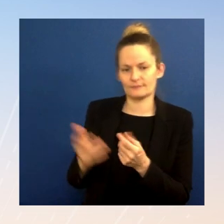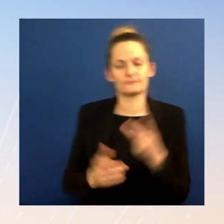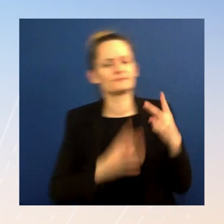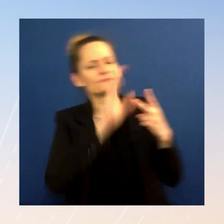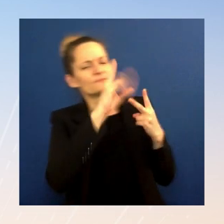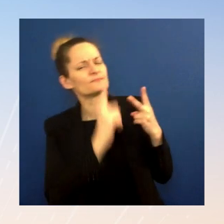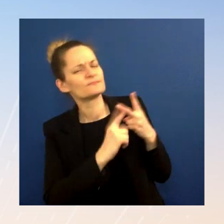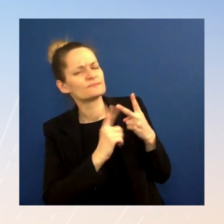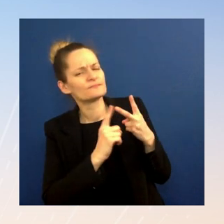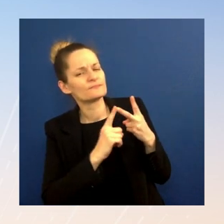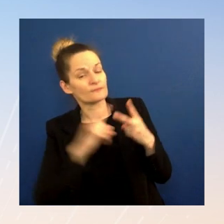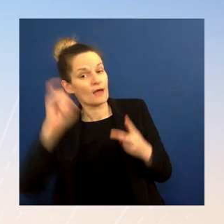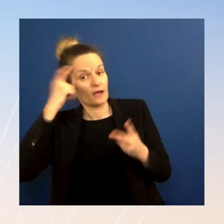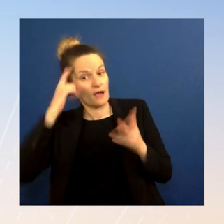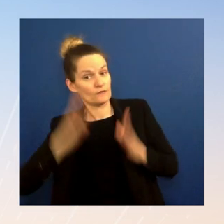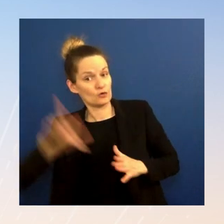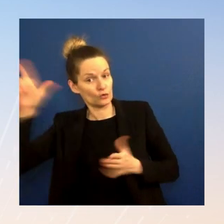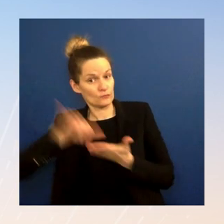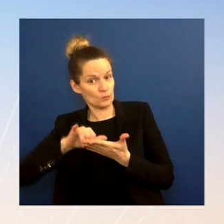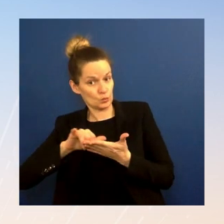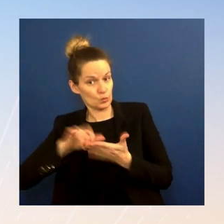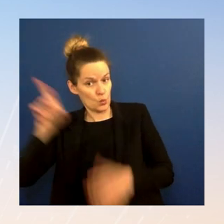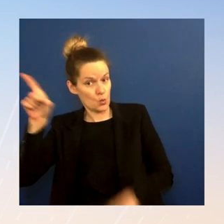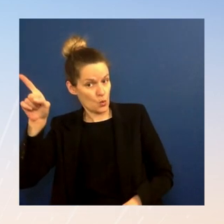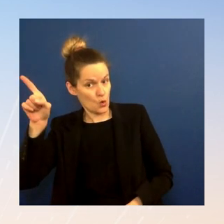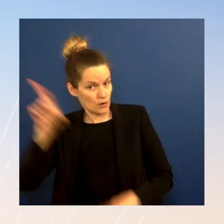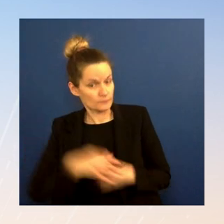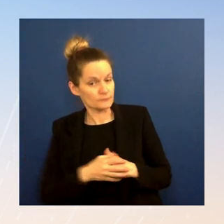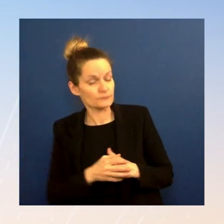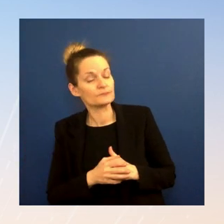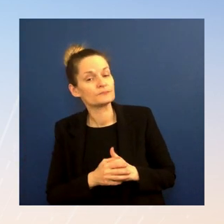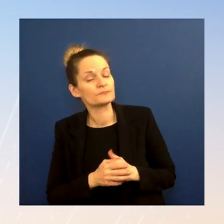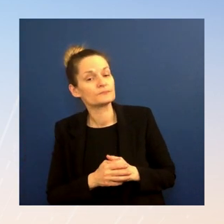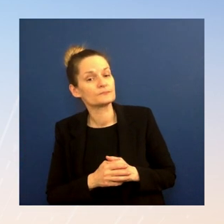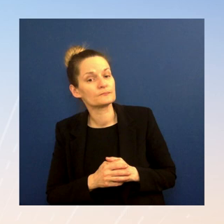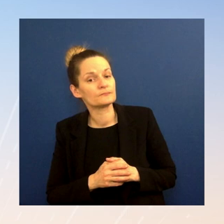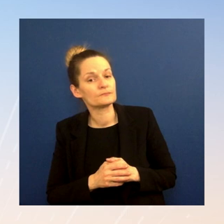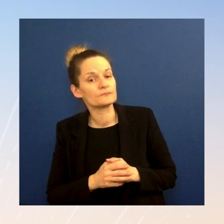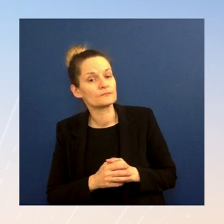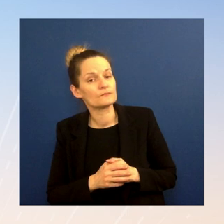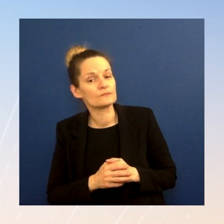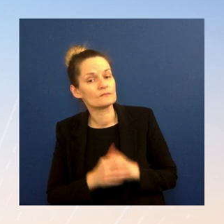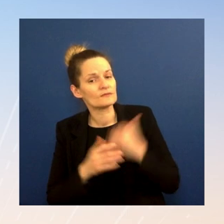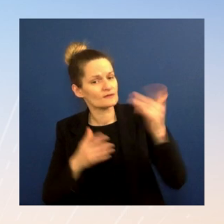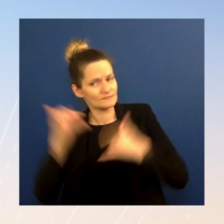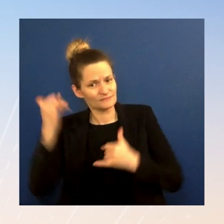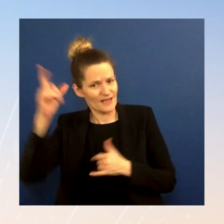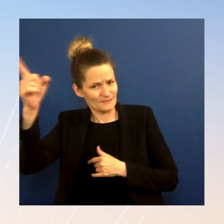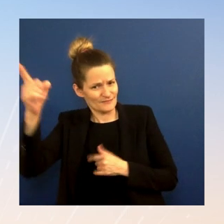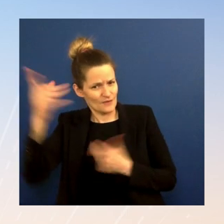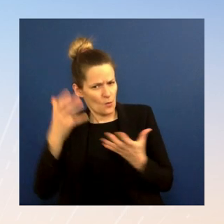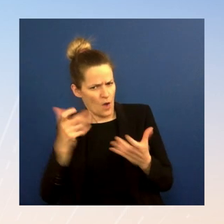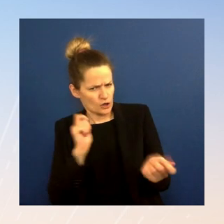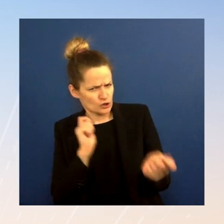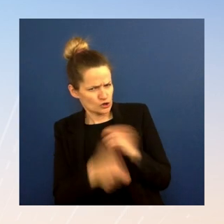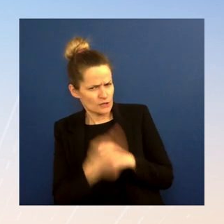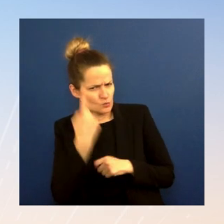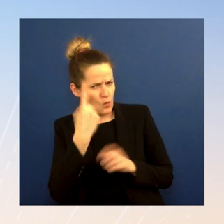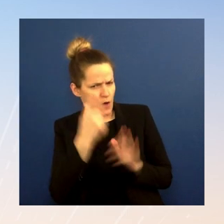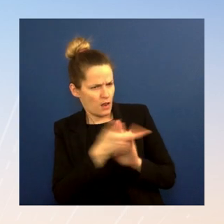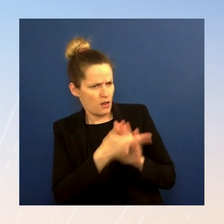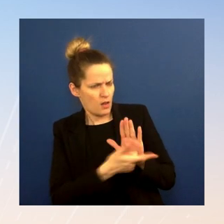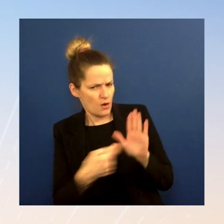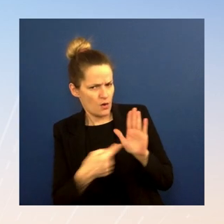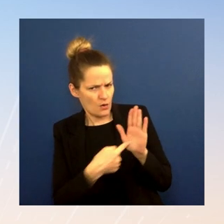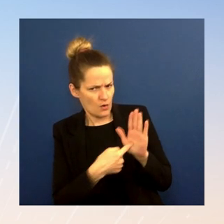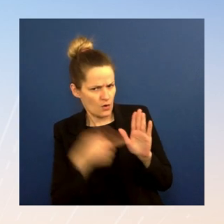proposed today making changes to the state's progressive bail reform law, and it looks like Mayor Adams, who I think we can describe as